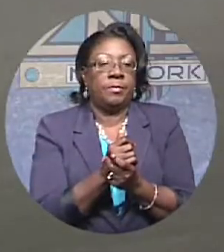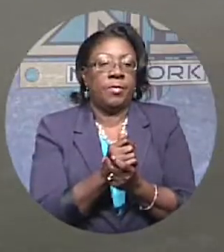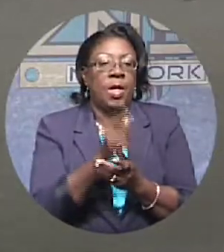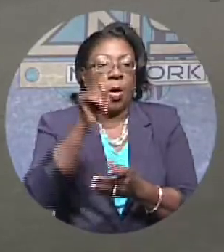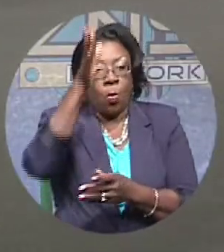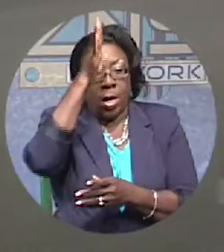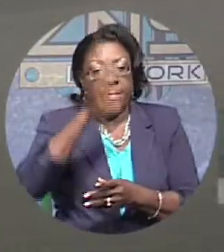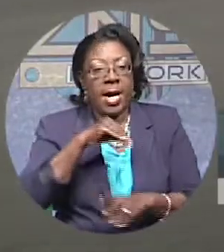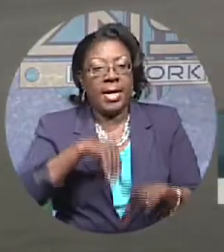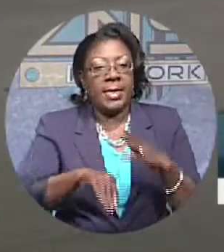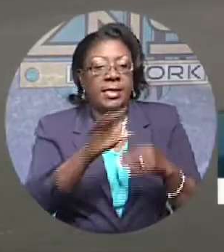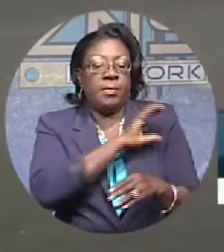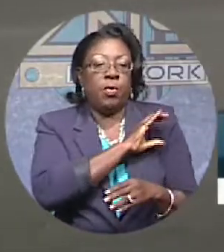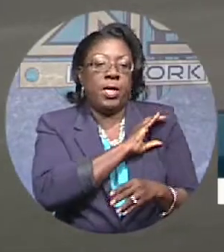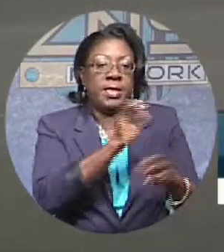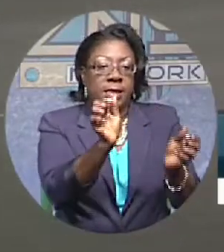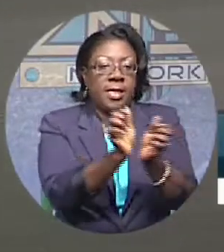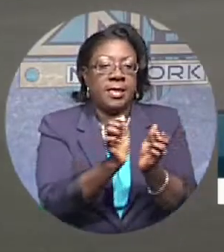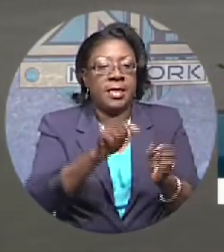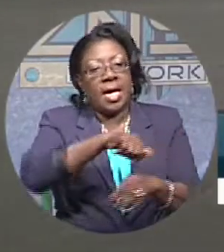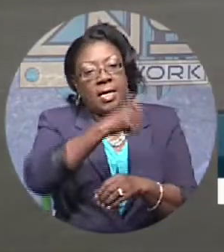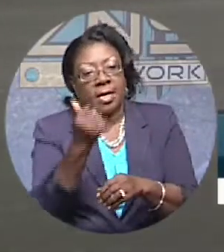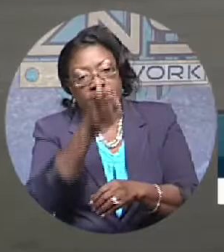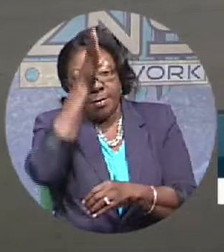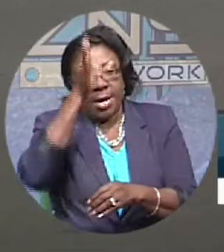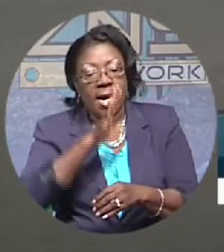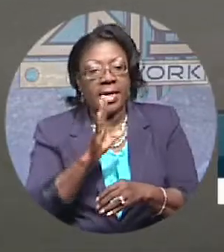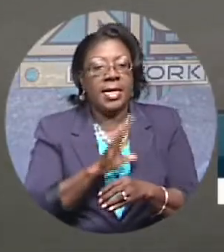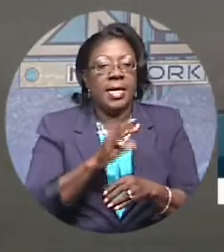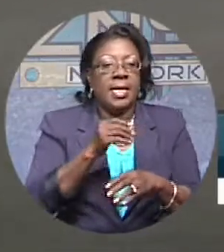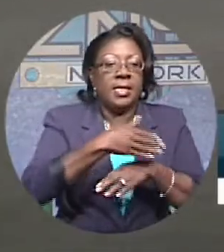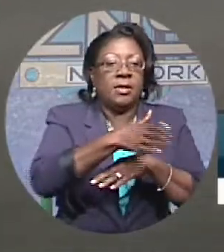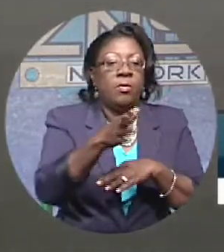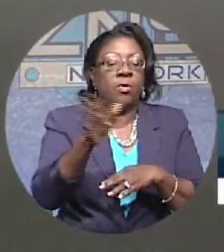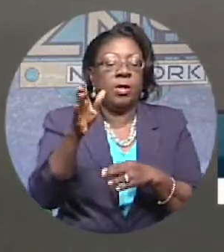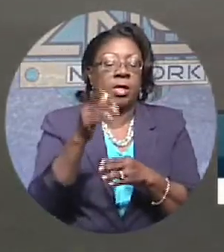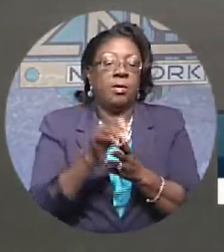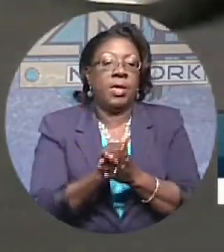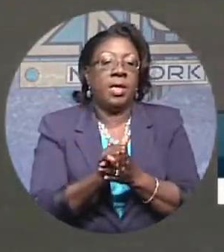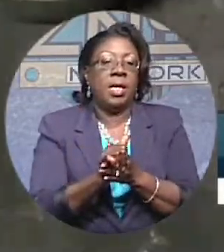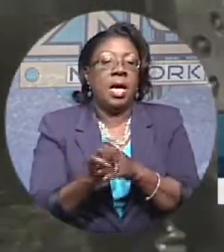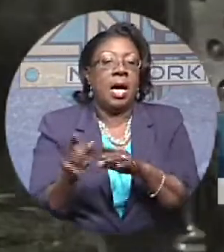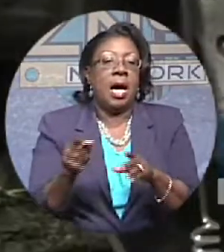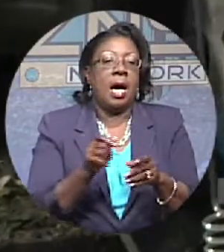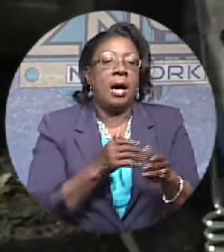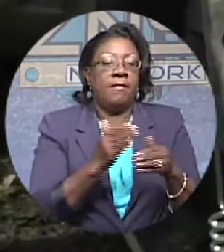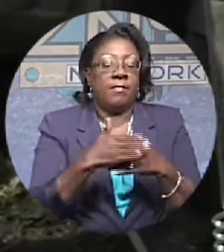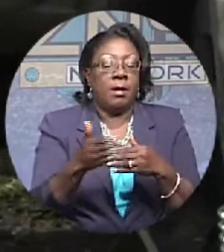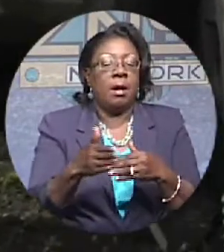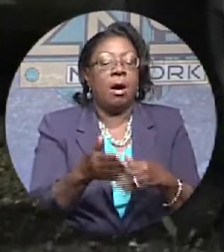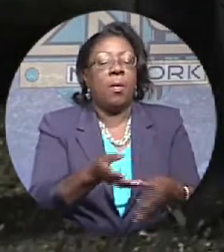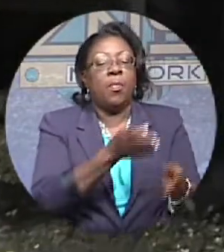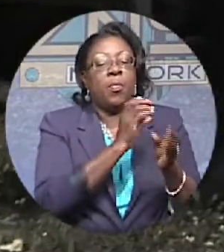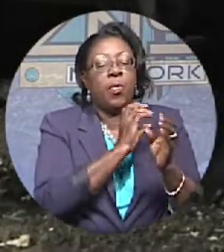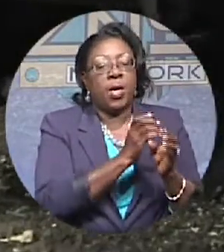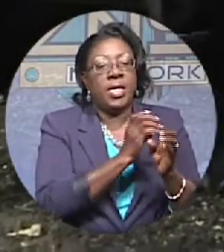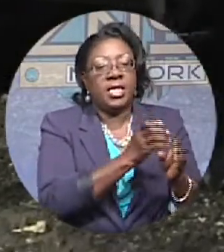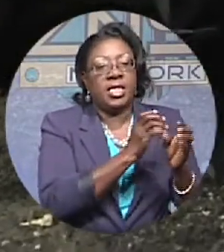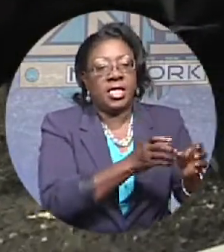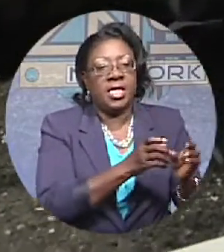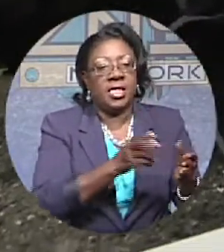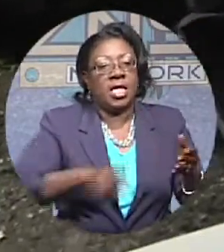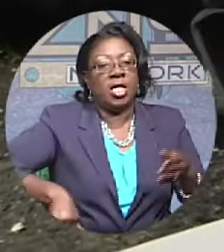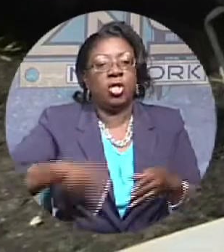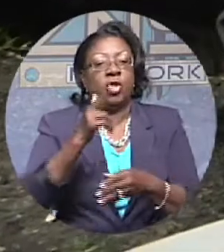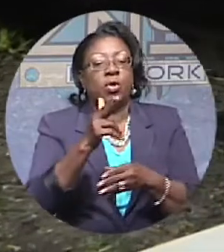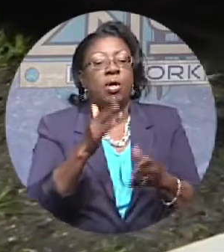One man is in police custody and another is on the loose after being involved in a police chase and shootout early this morning. Our ZNS News was at the scene